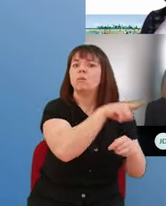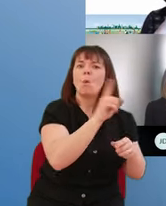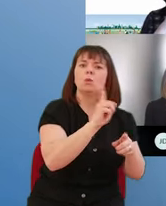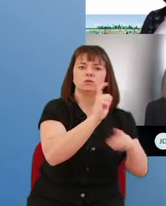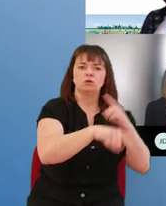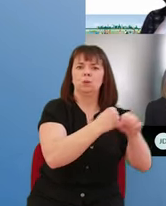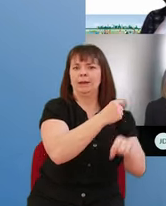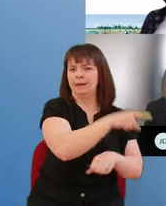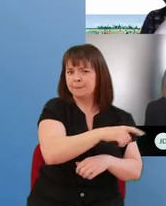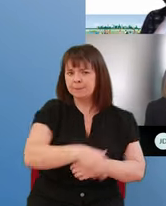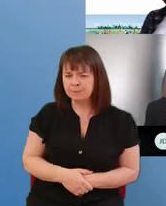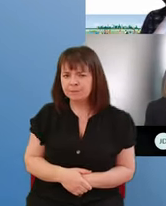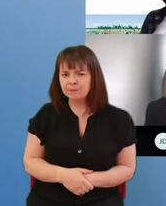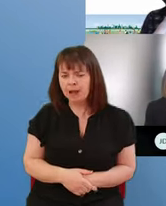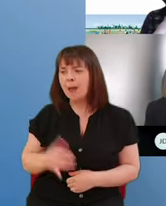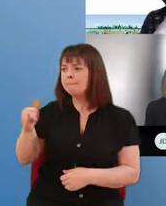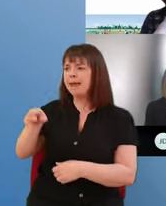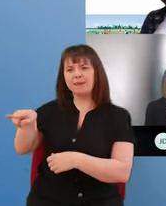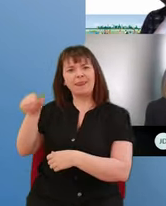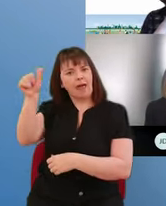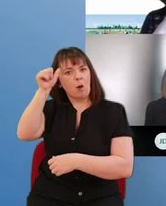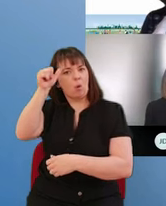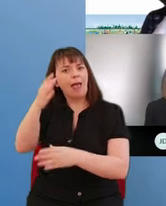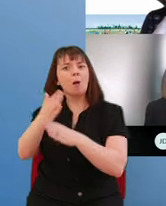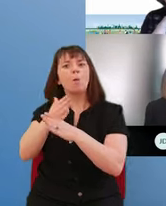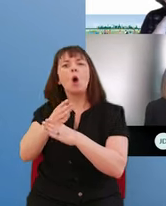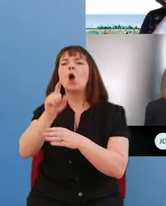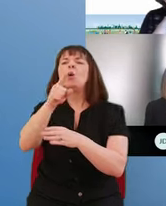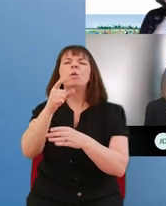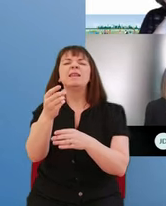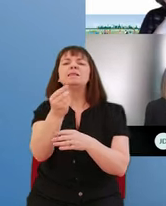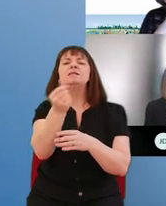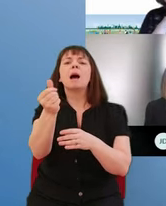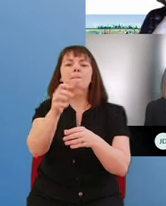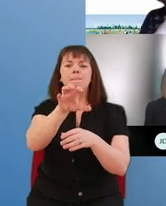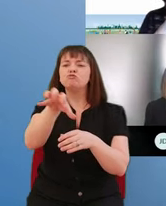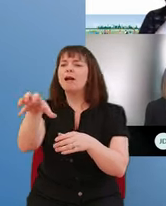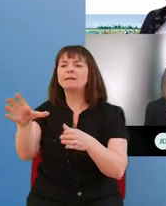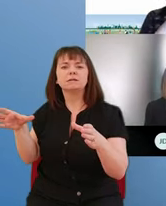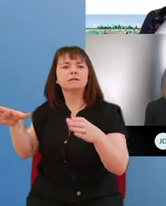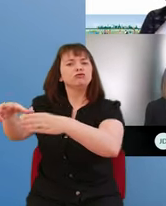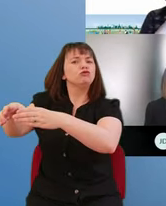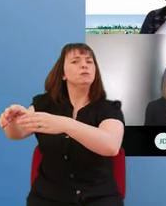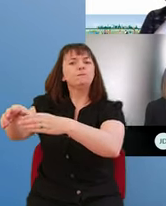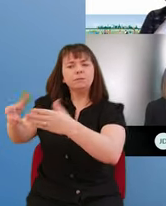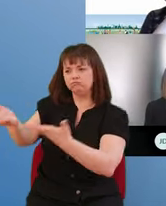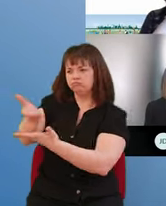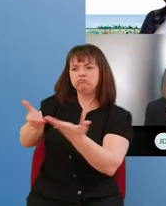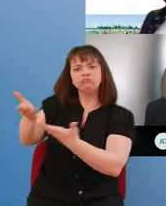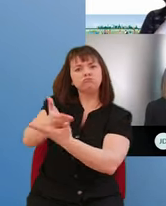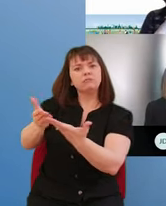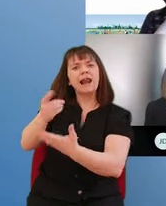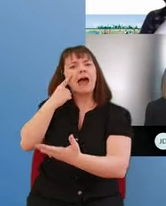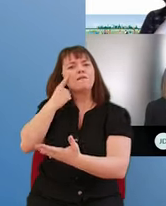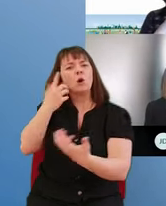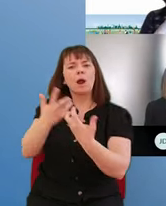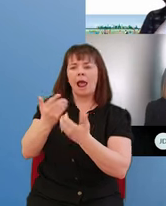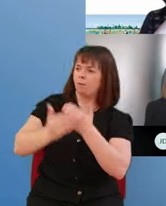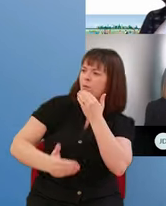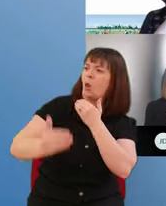with diabetes. So again, I think that's just a conduit, if you like. It doesn't necessarily be that we'd expect the PCN